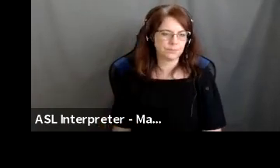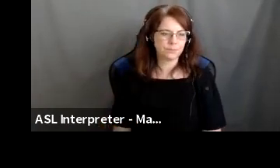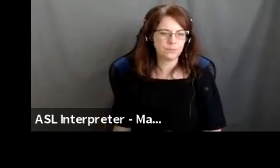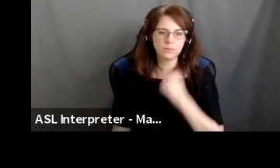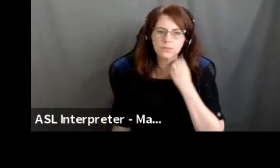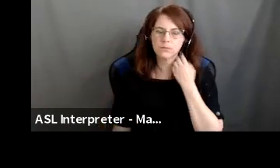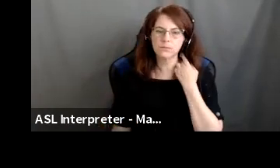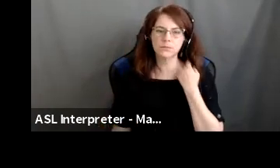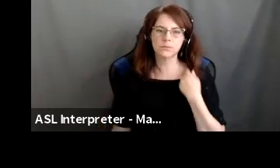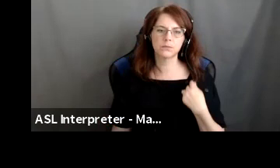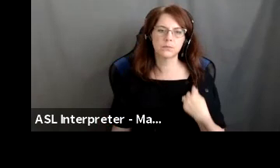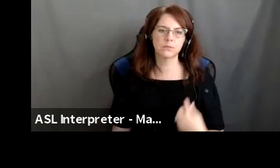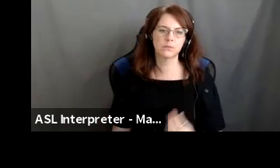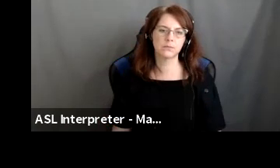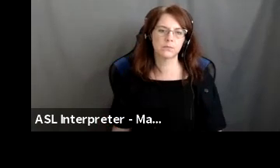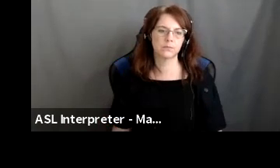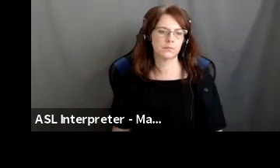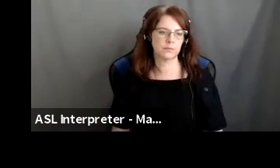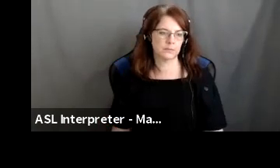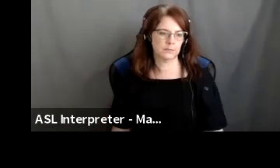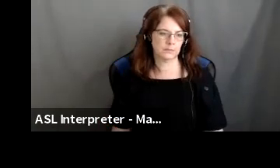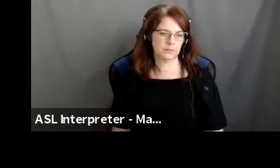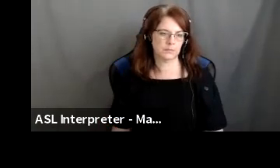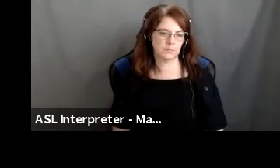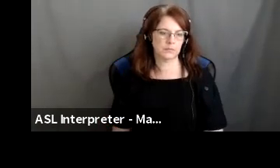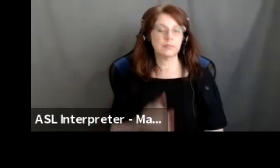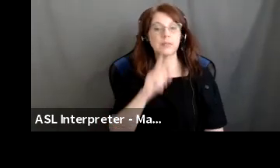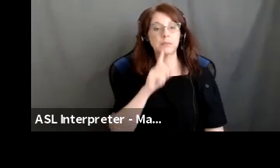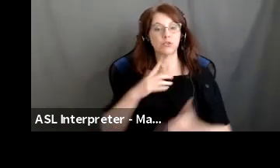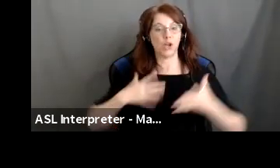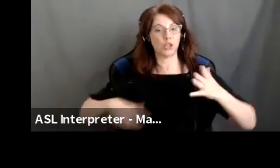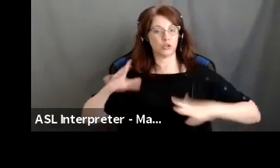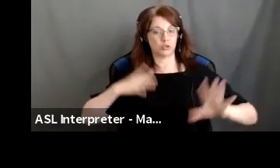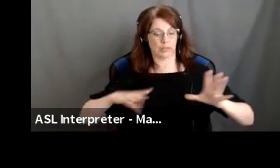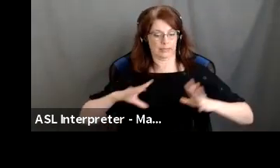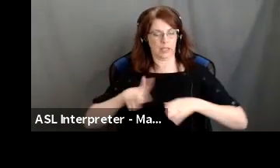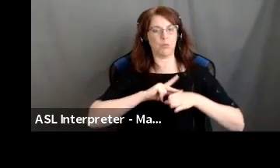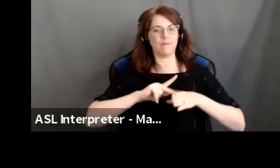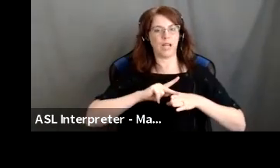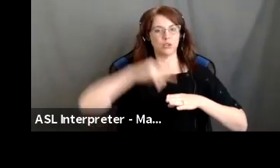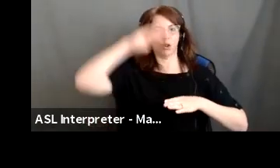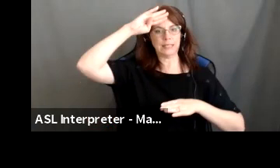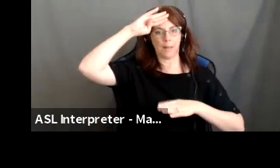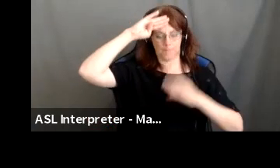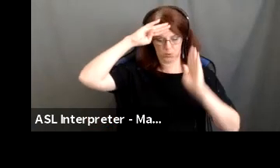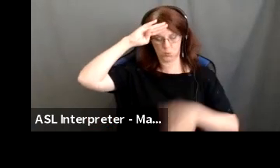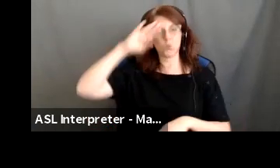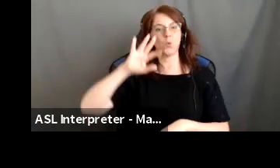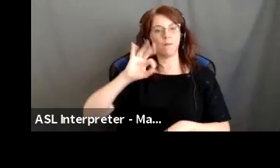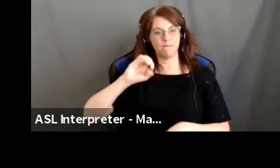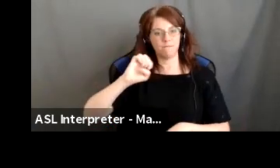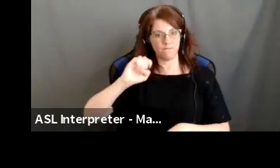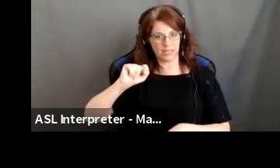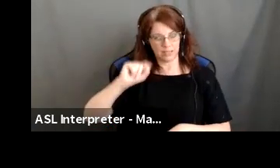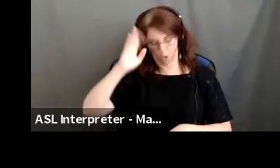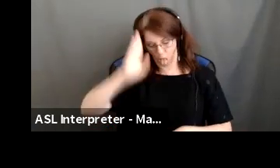And you want to make sure they're in professional dress entirely, not just from the top up.